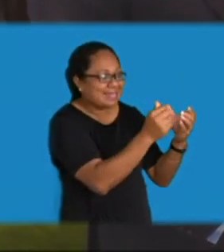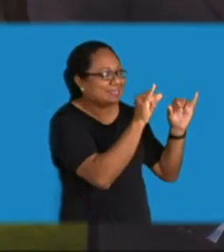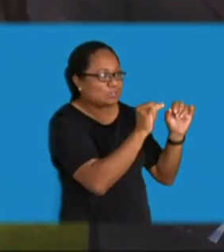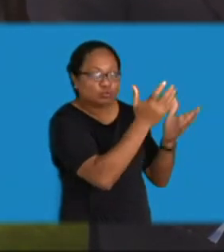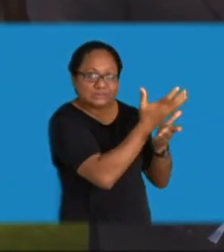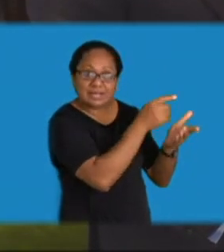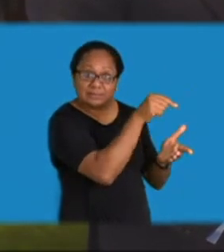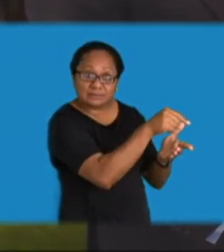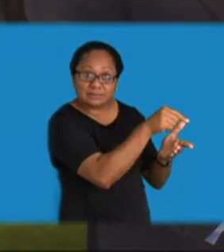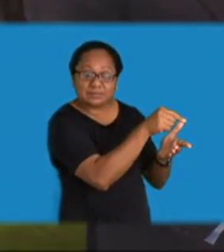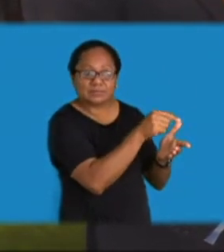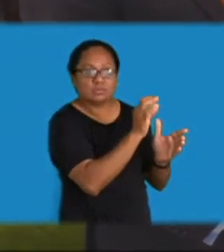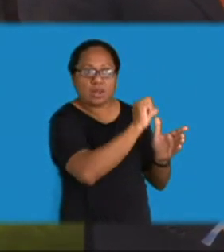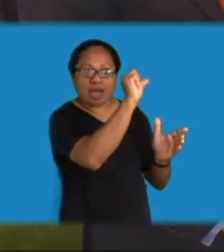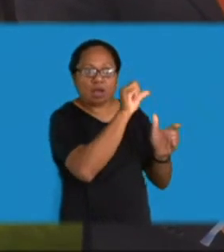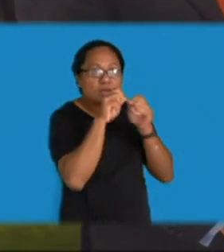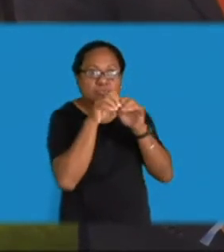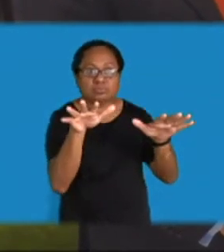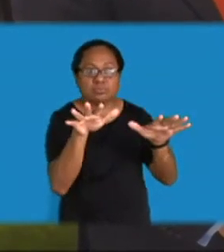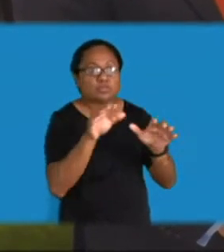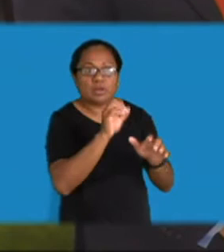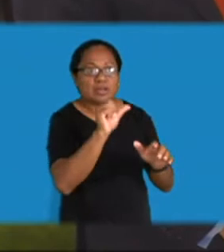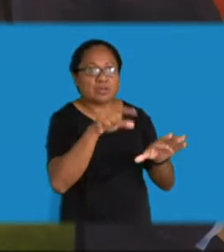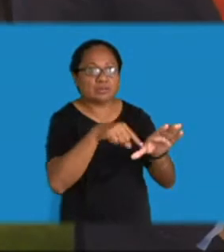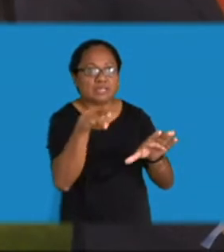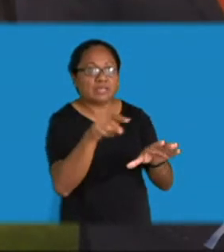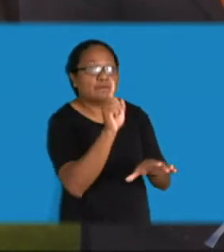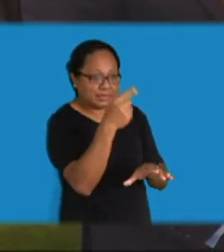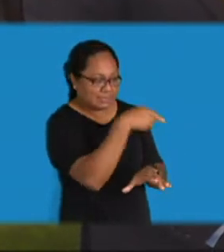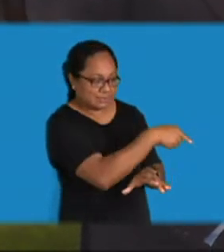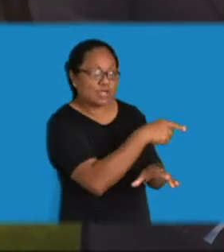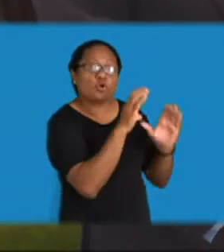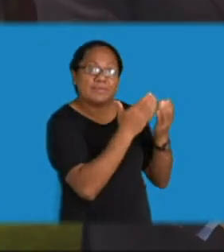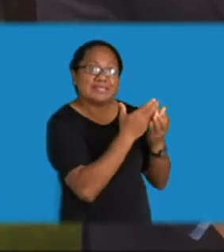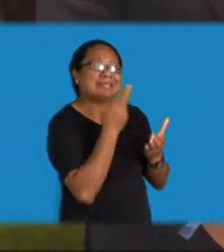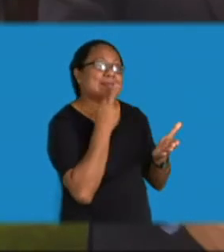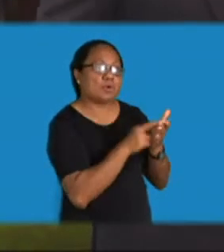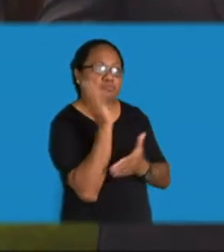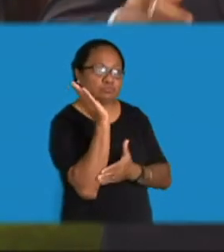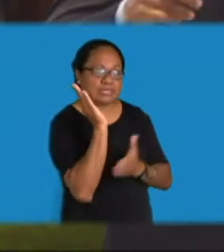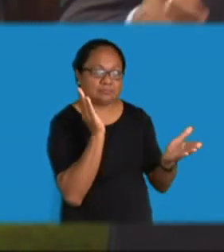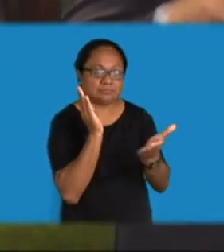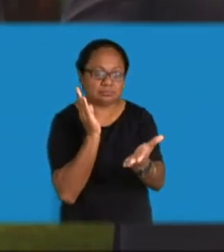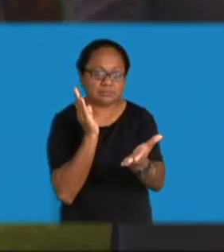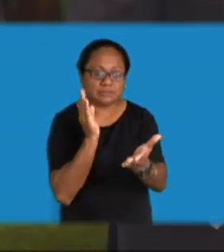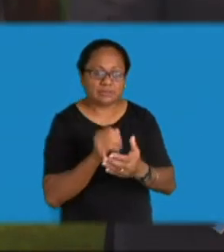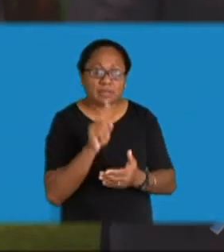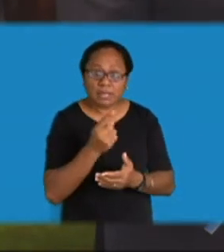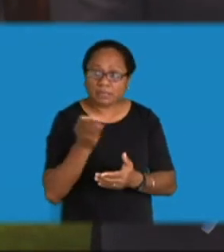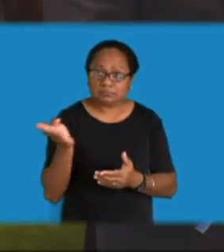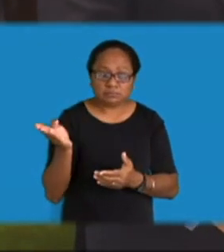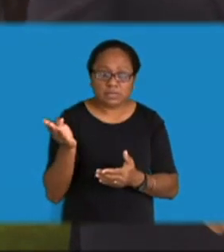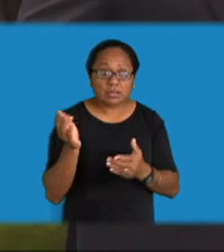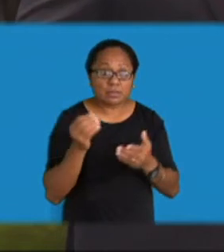committee, is not to be discussed until the committee actually presents its report. And what the Honourable Member is doing is